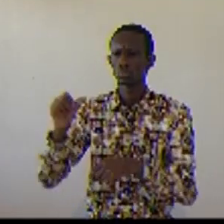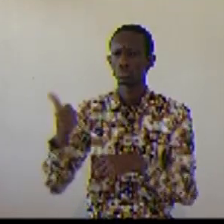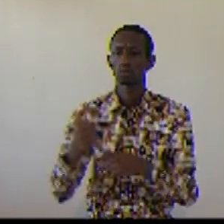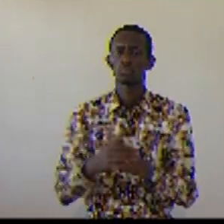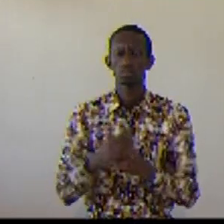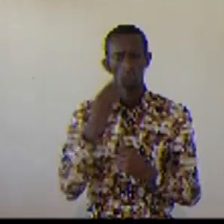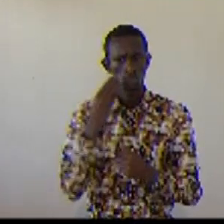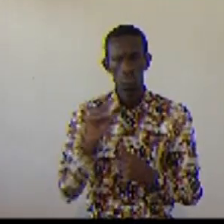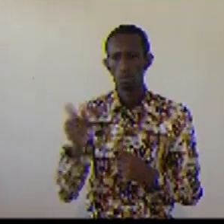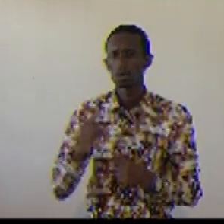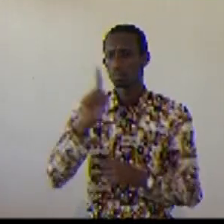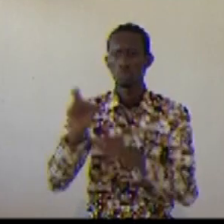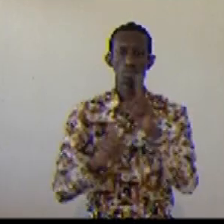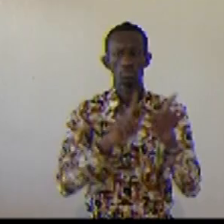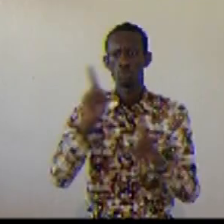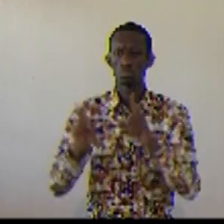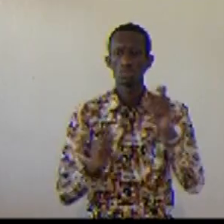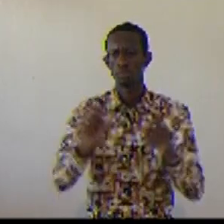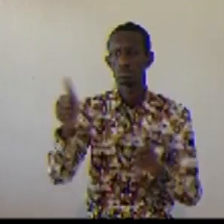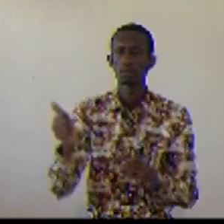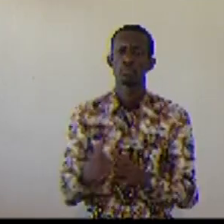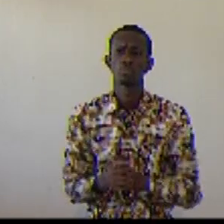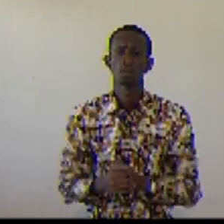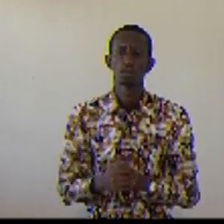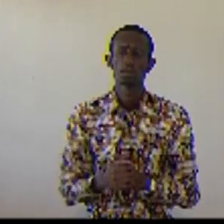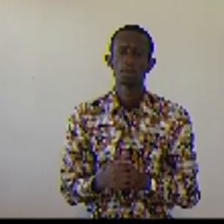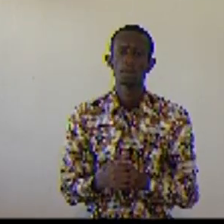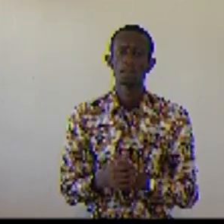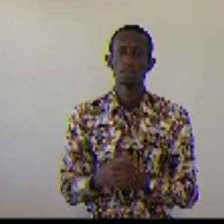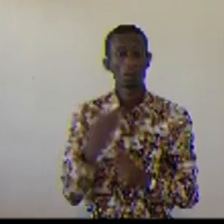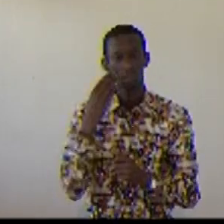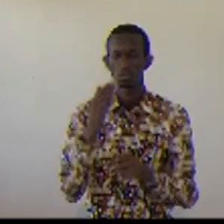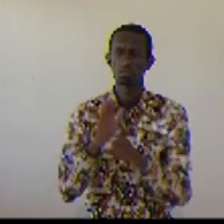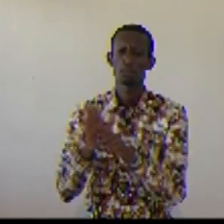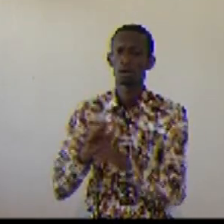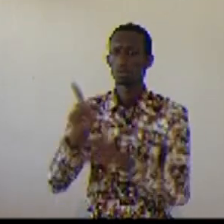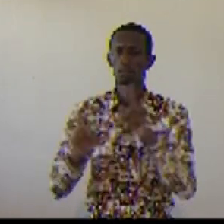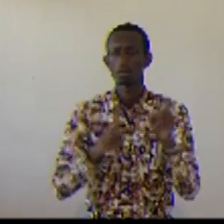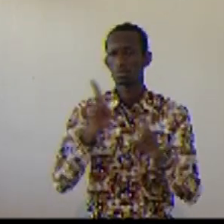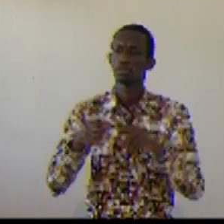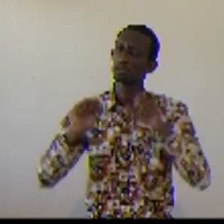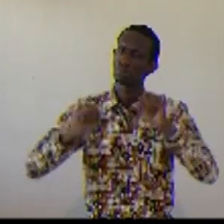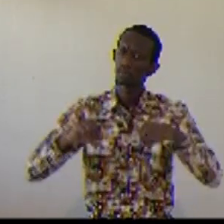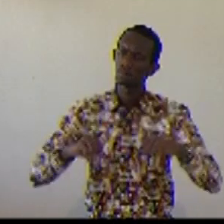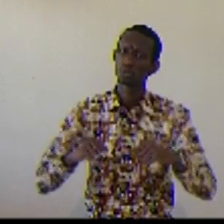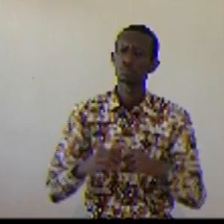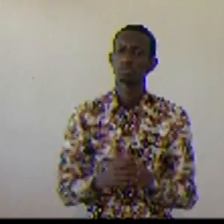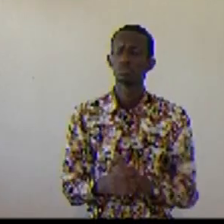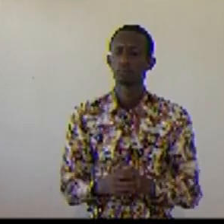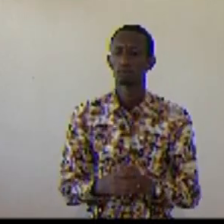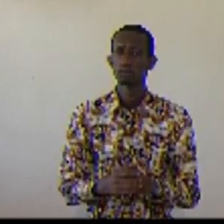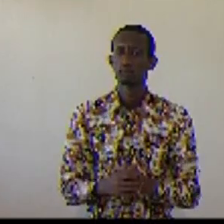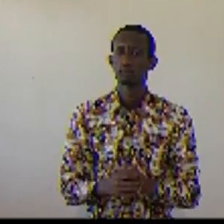other questions, and we should be having as many questions as possible, and that will